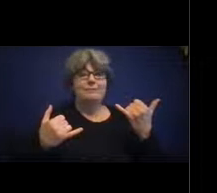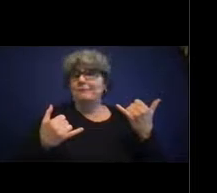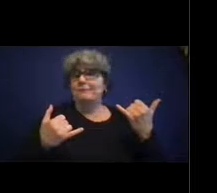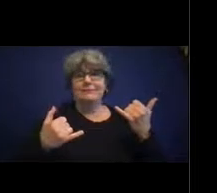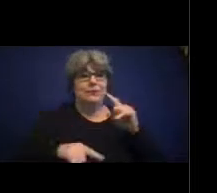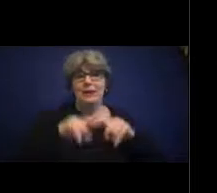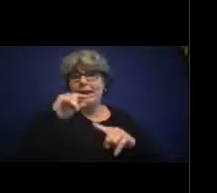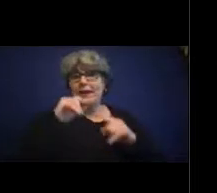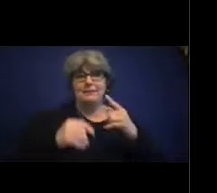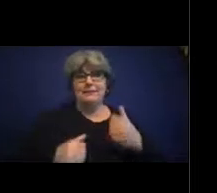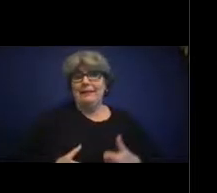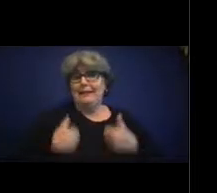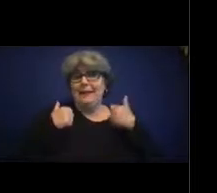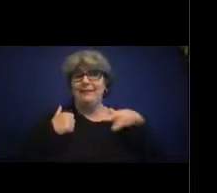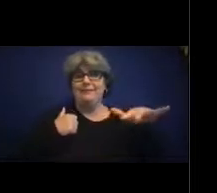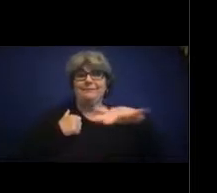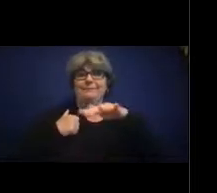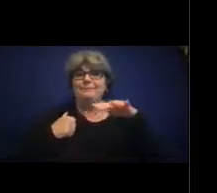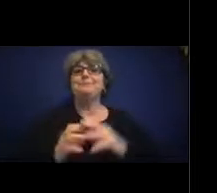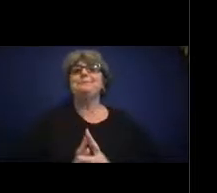them.